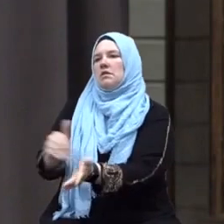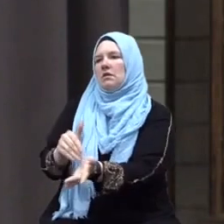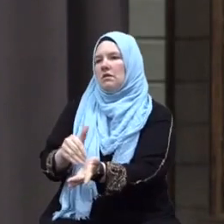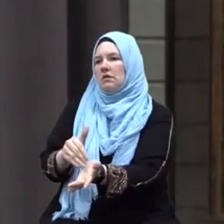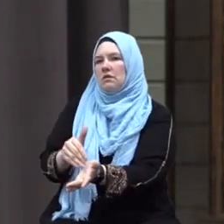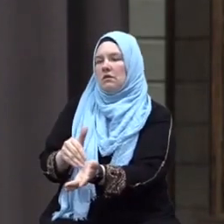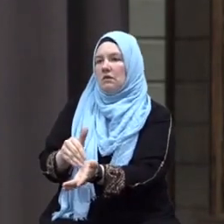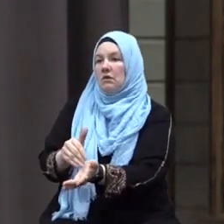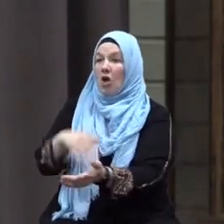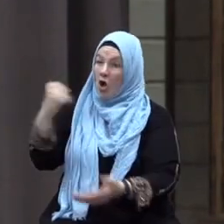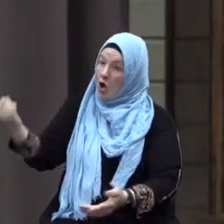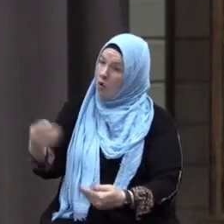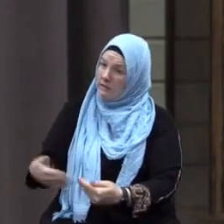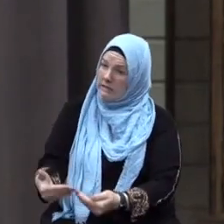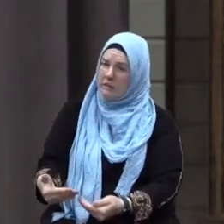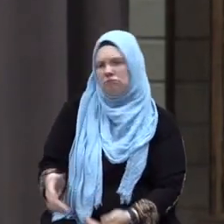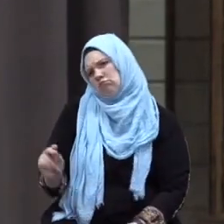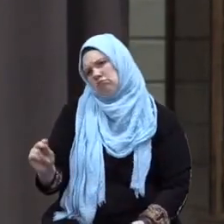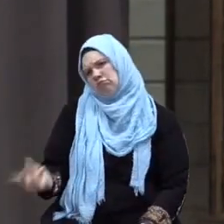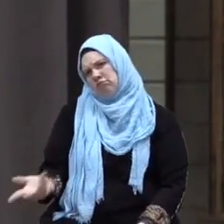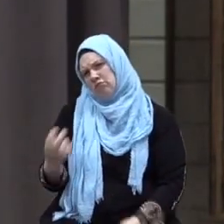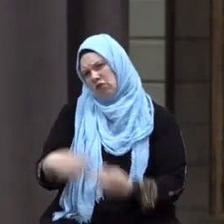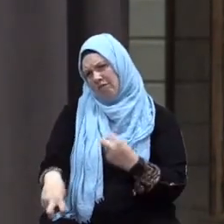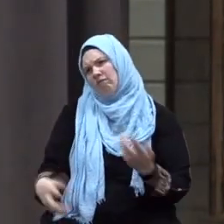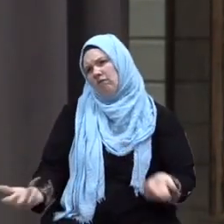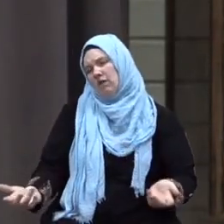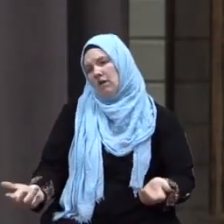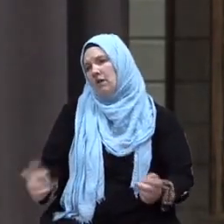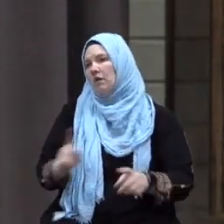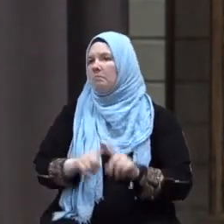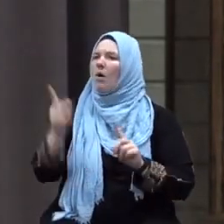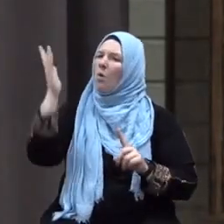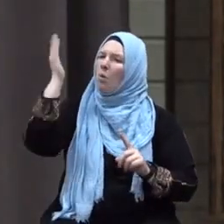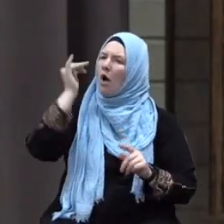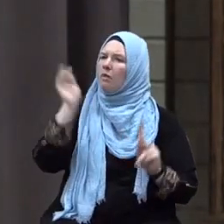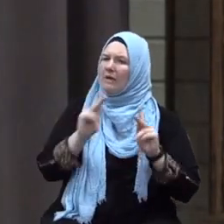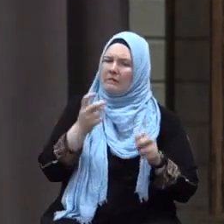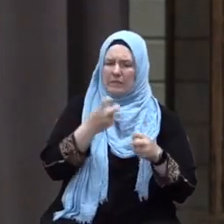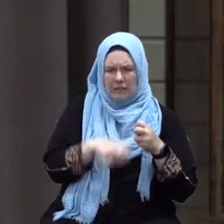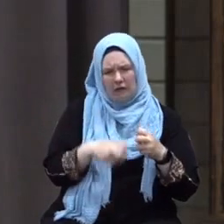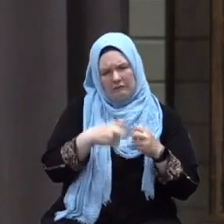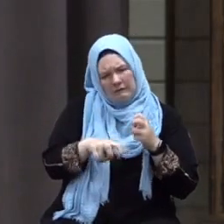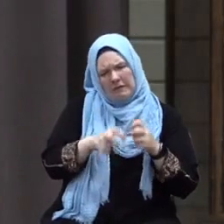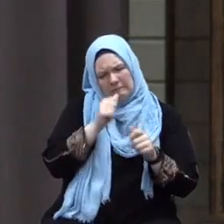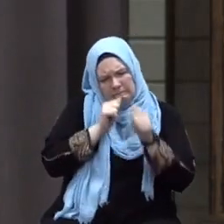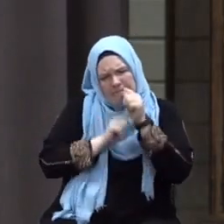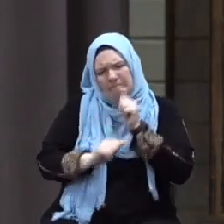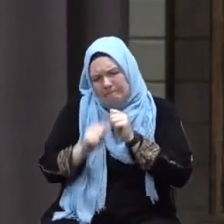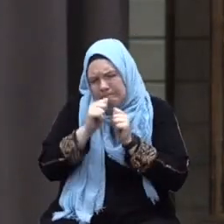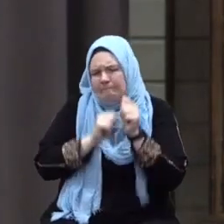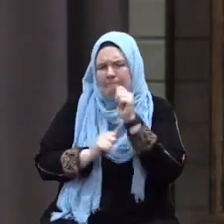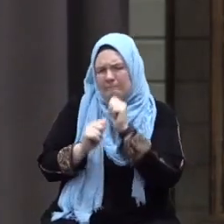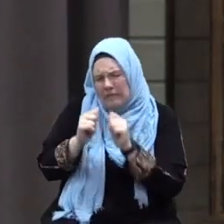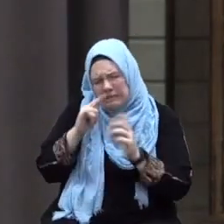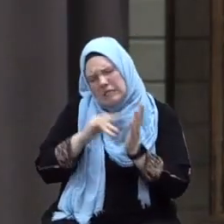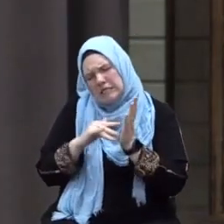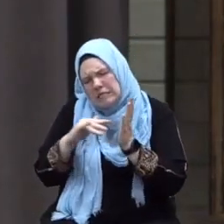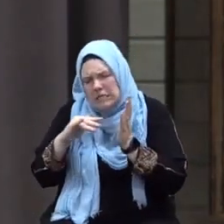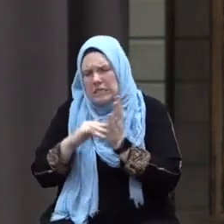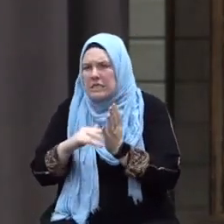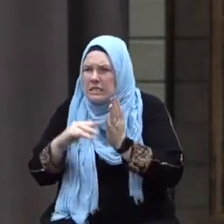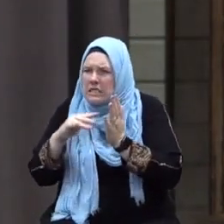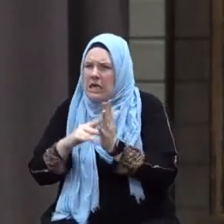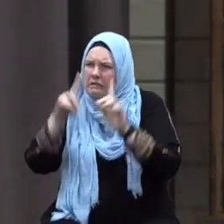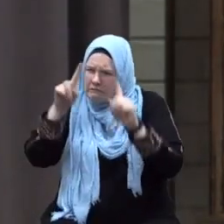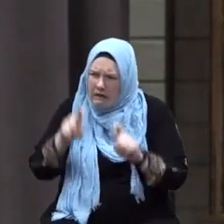Was it always easy? Not necessarily. But why do people persist and commit and apply themselves